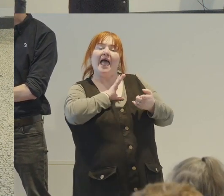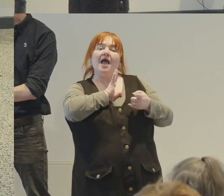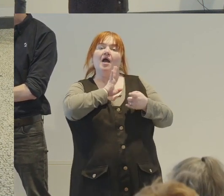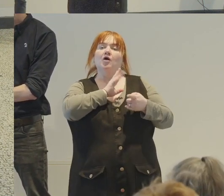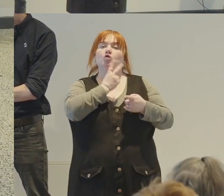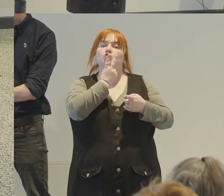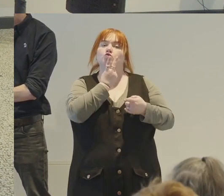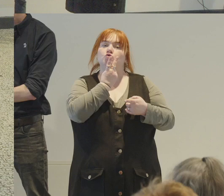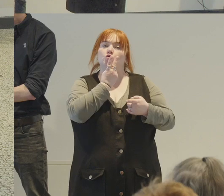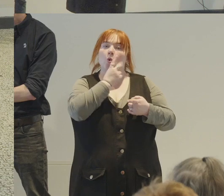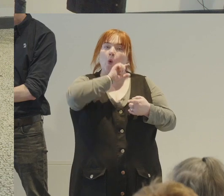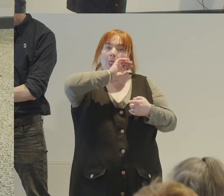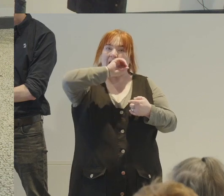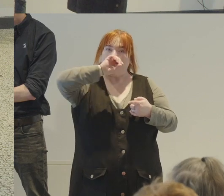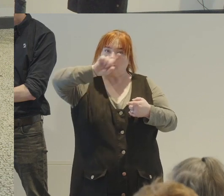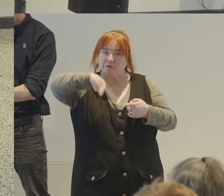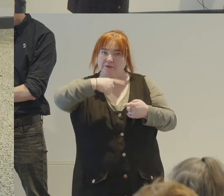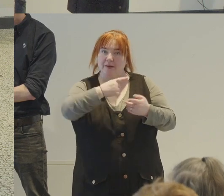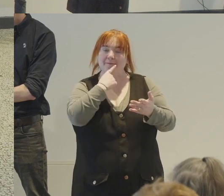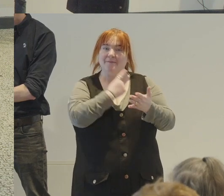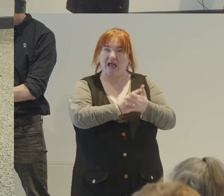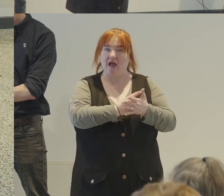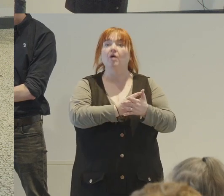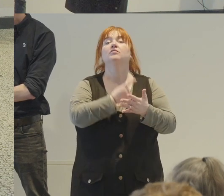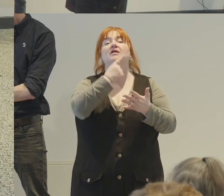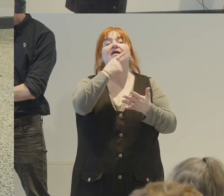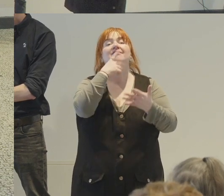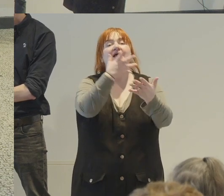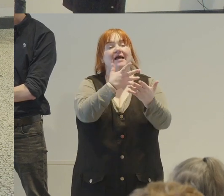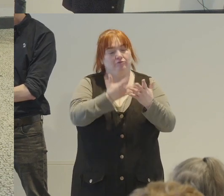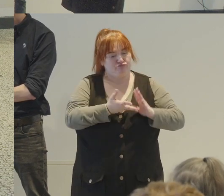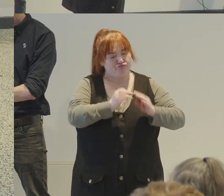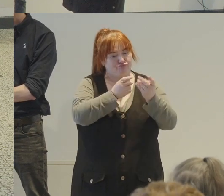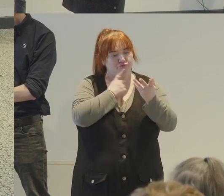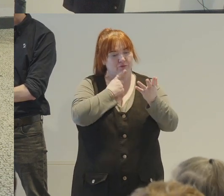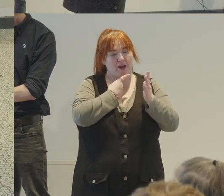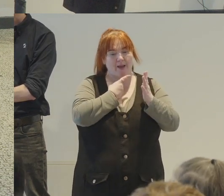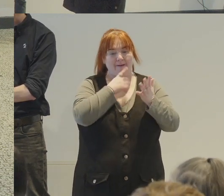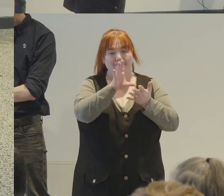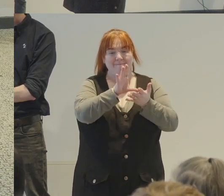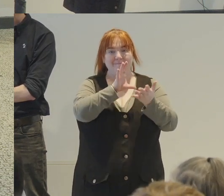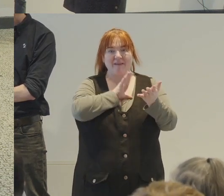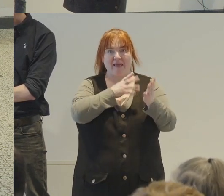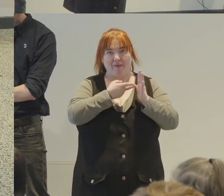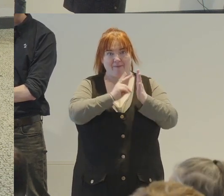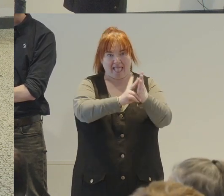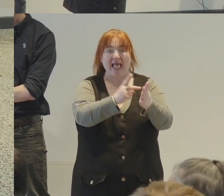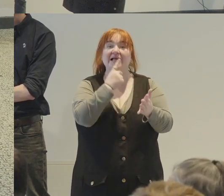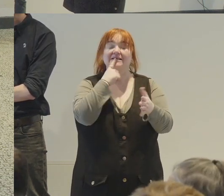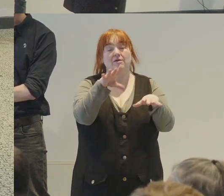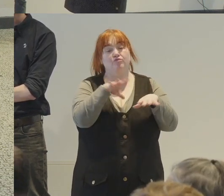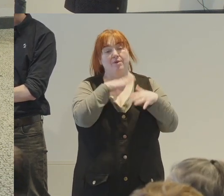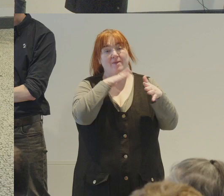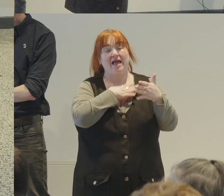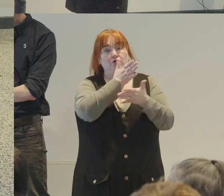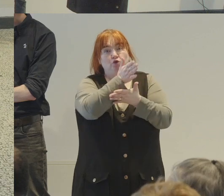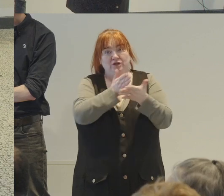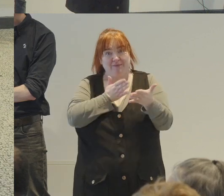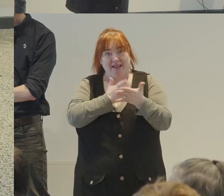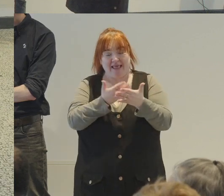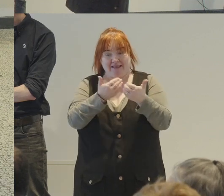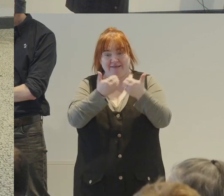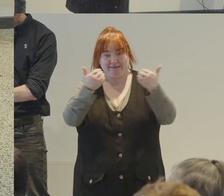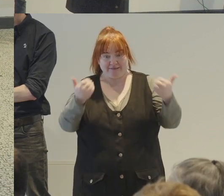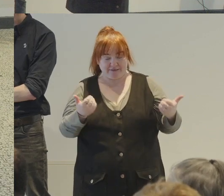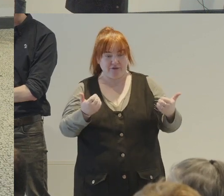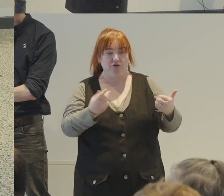that month. They then come back with a payment plan saying that they were willing to split that payment. So they'd be paying